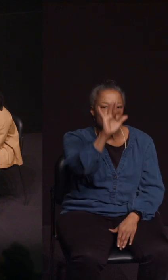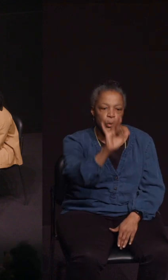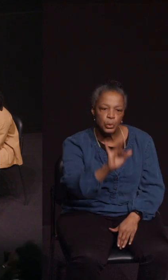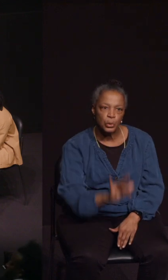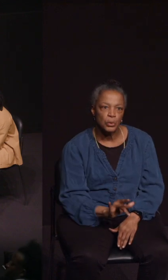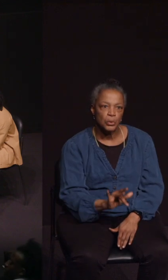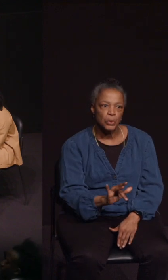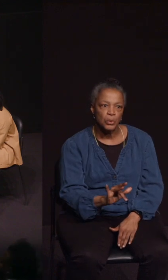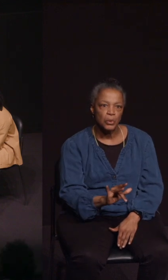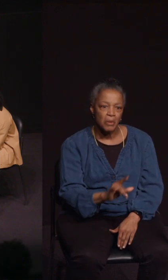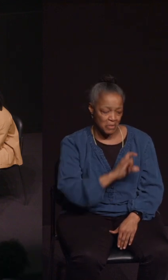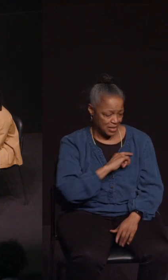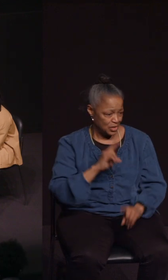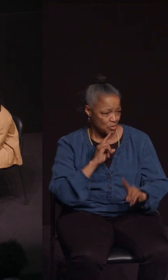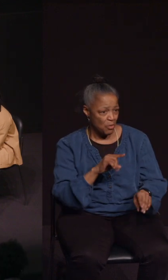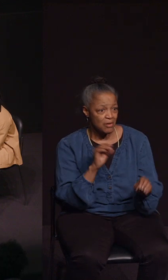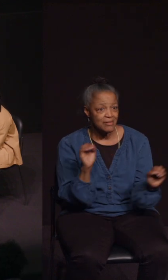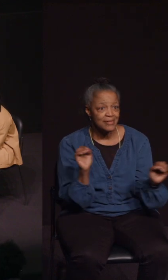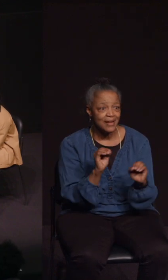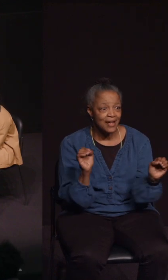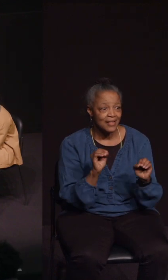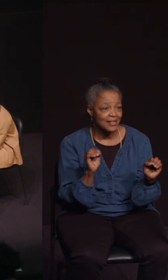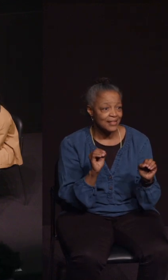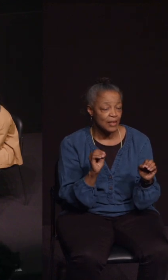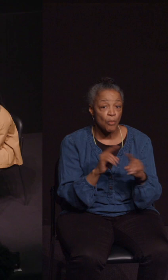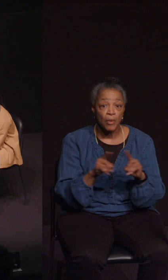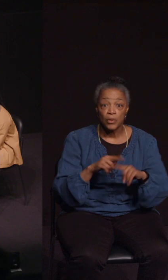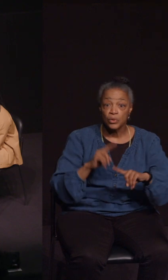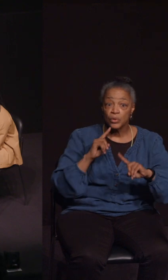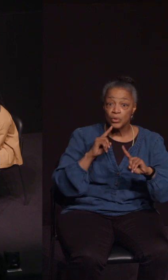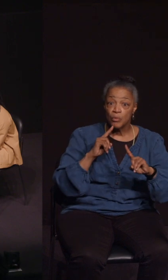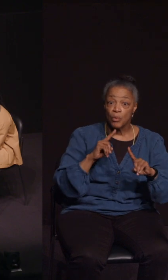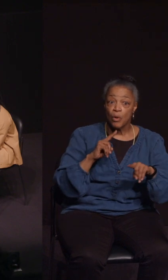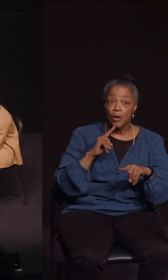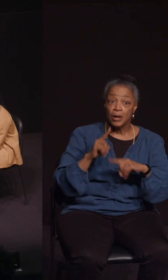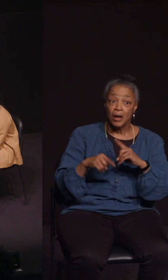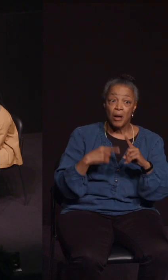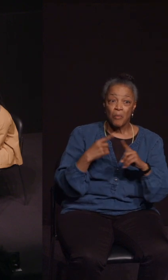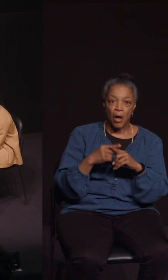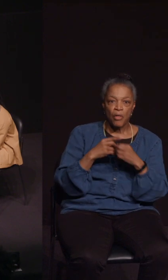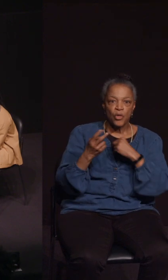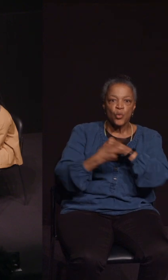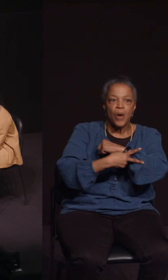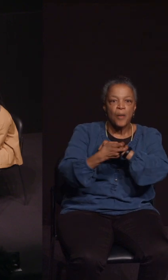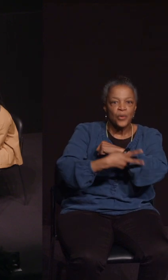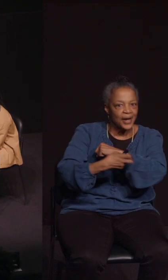on it. But there is a report on the supposed strong arm robbery.